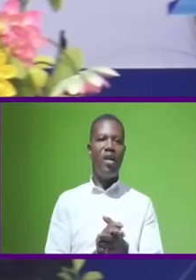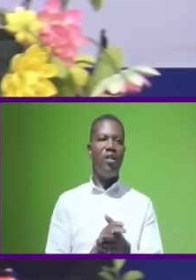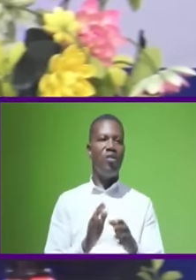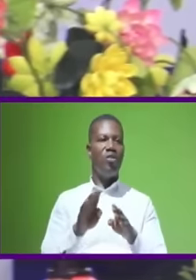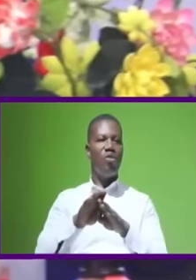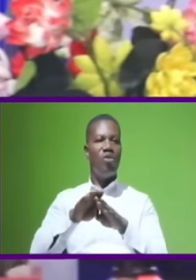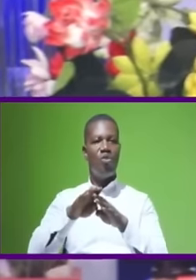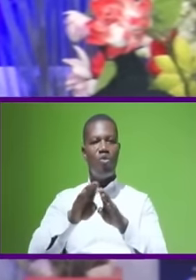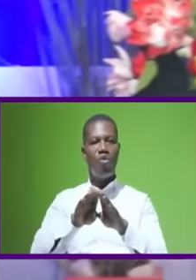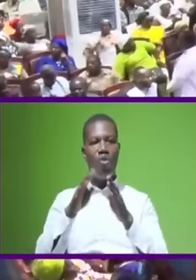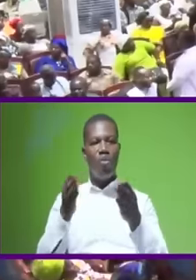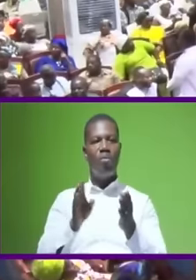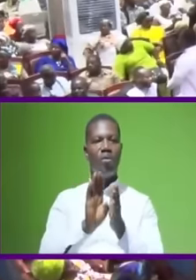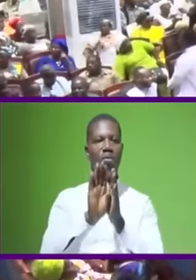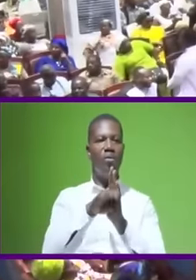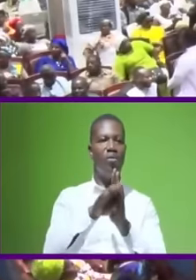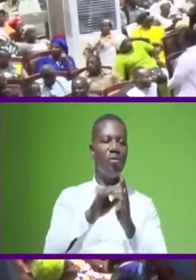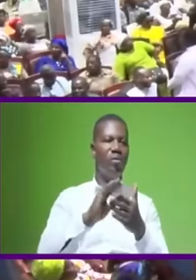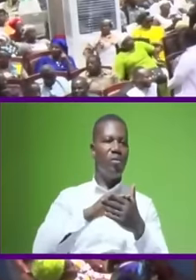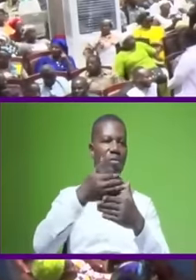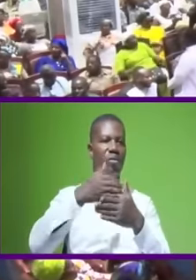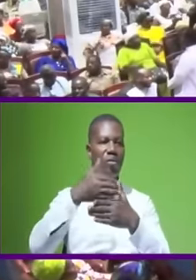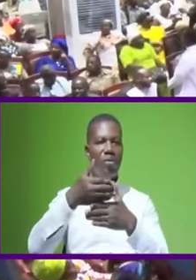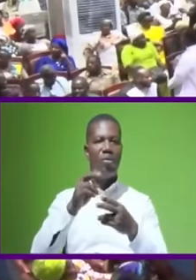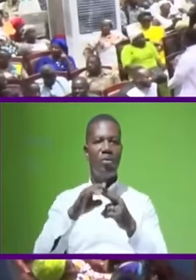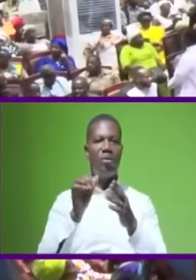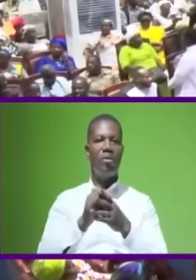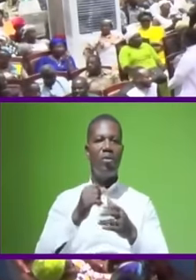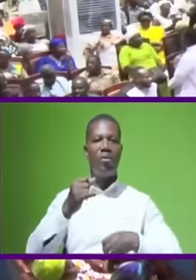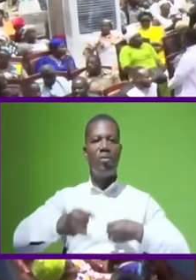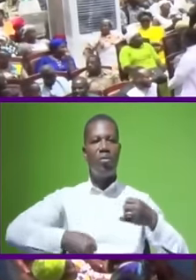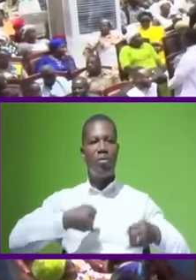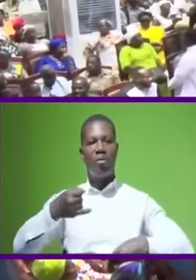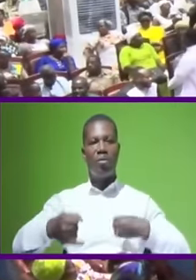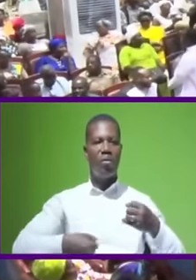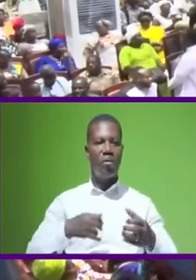Please, I entreat you to open all the windows so that we will enjoy the cool breeze.